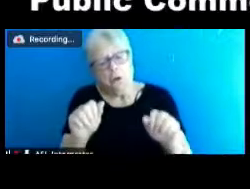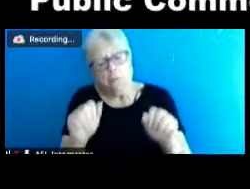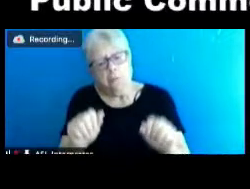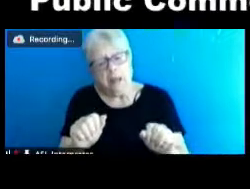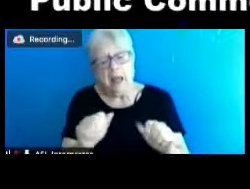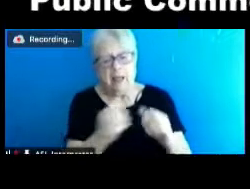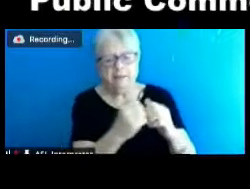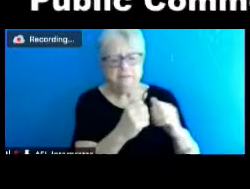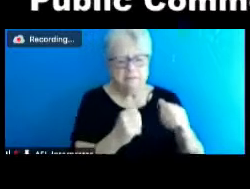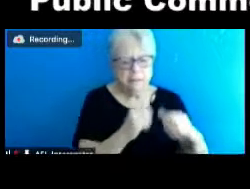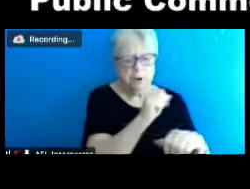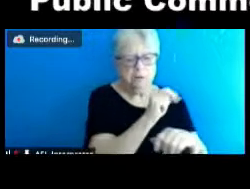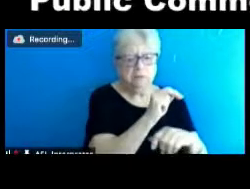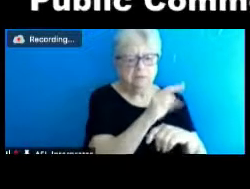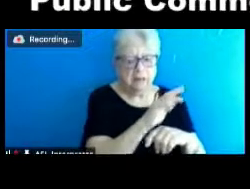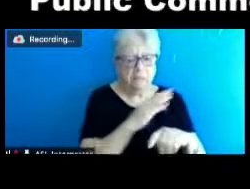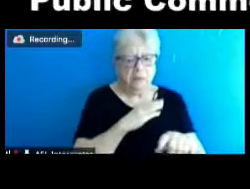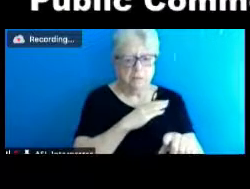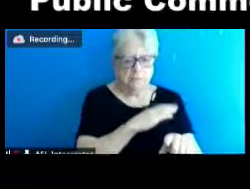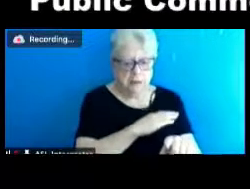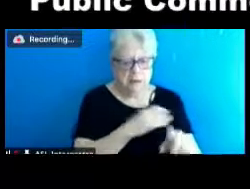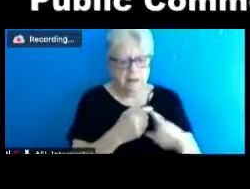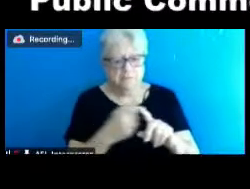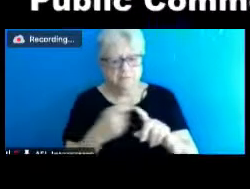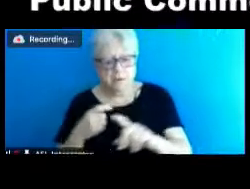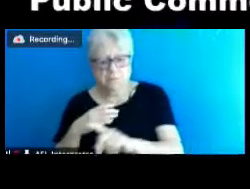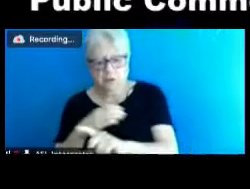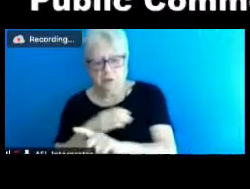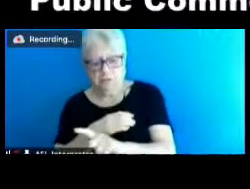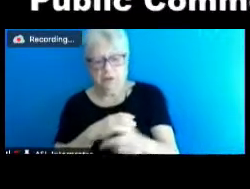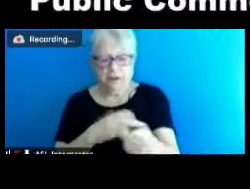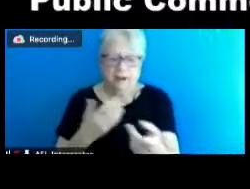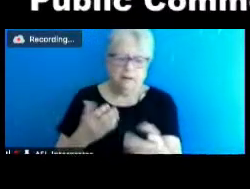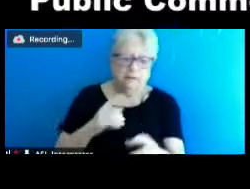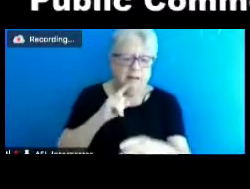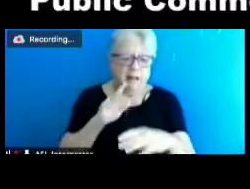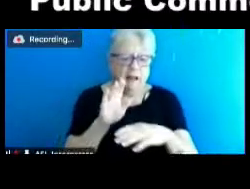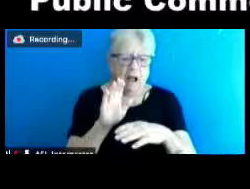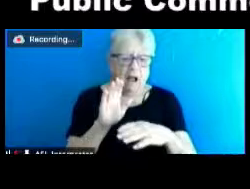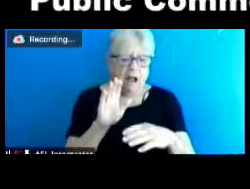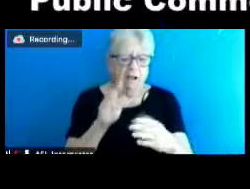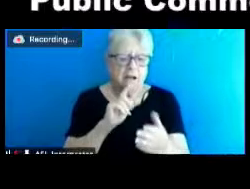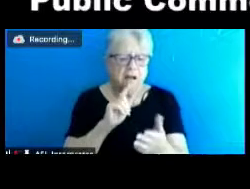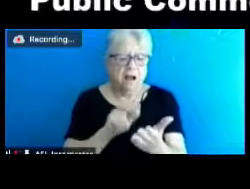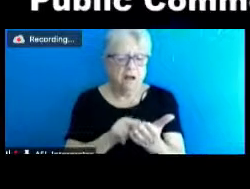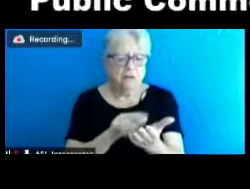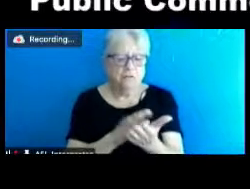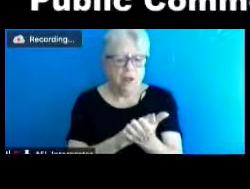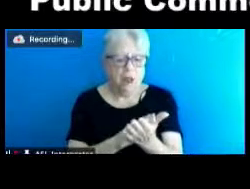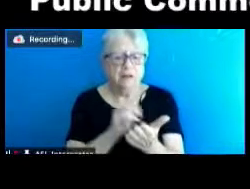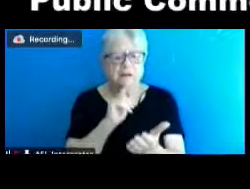subcommittee of the commission, right? Yeah. And be like a contract subcommittee or something of that nature. Litigation contract subcommittee. Yeah.